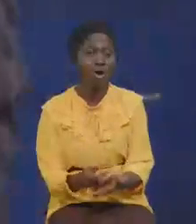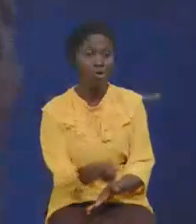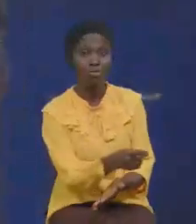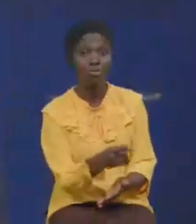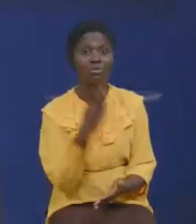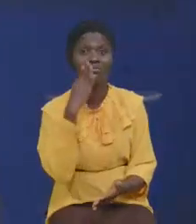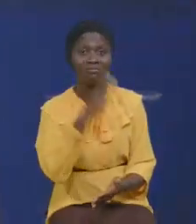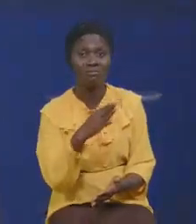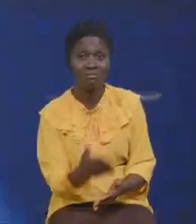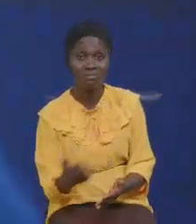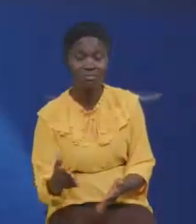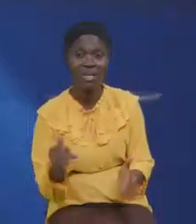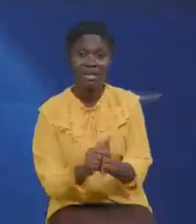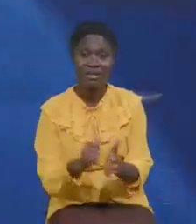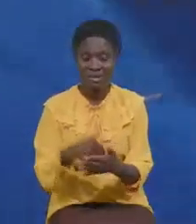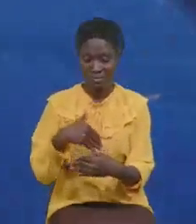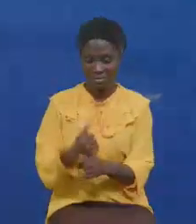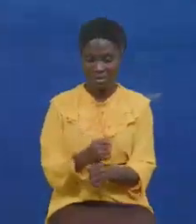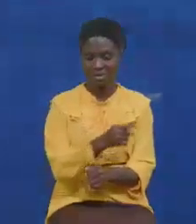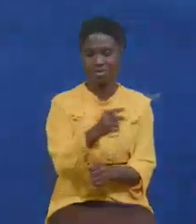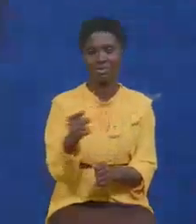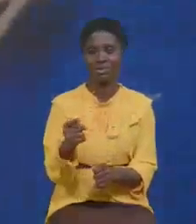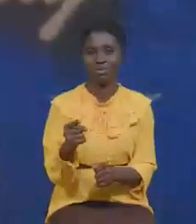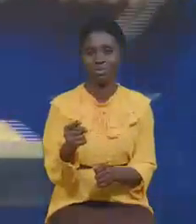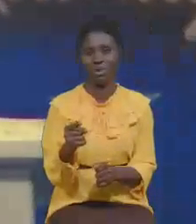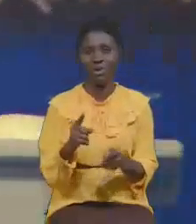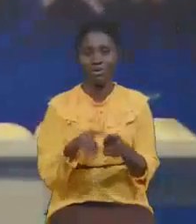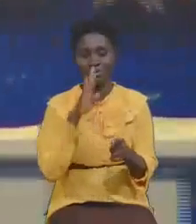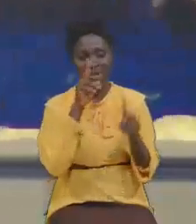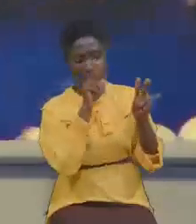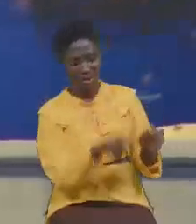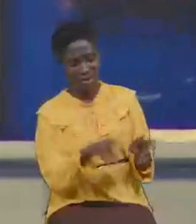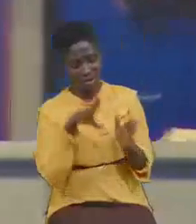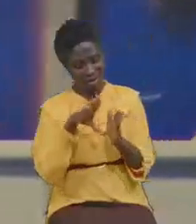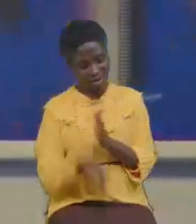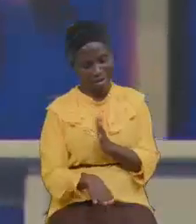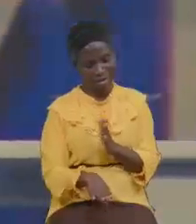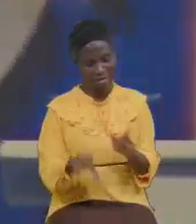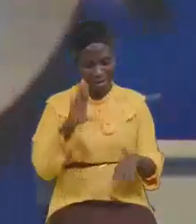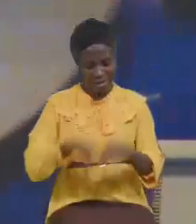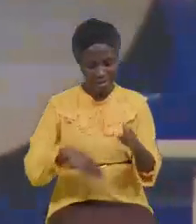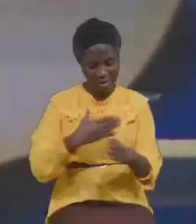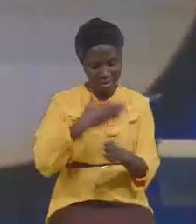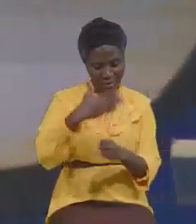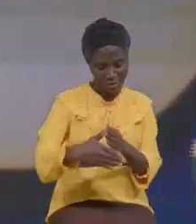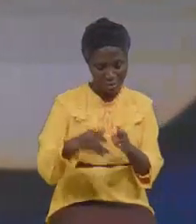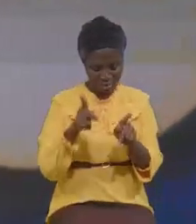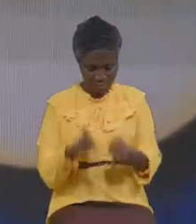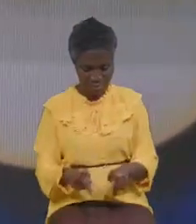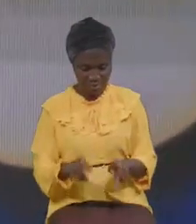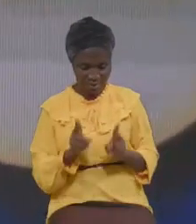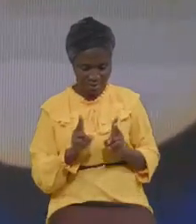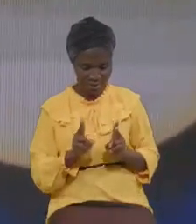evil things that make you less than a complete human